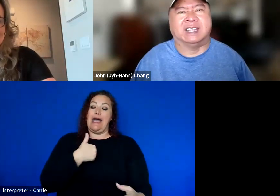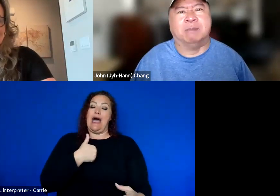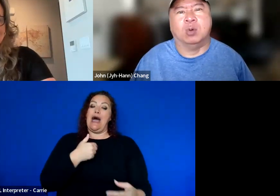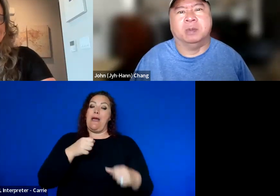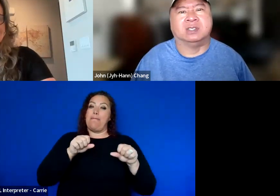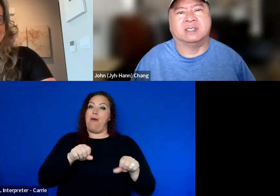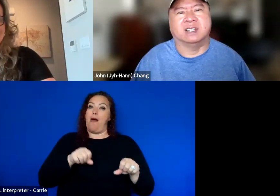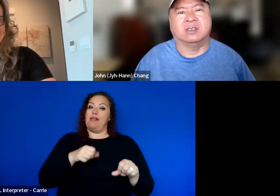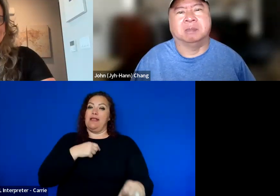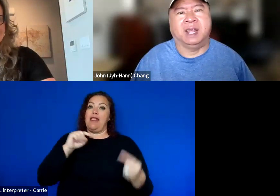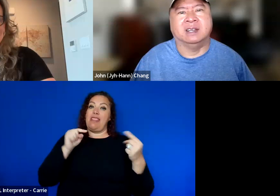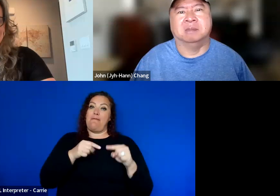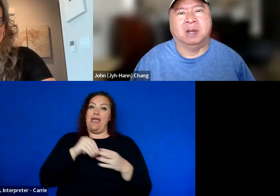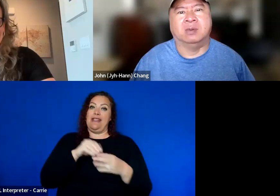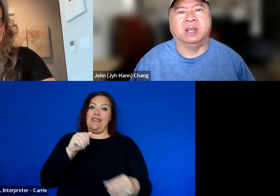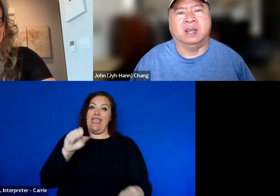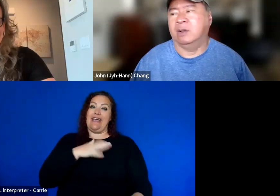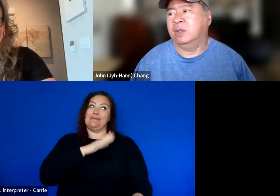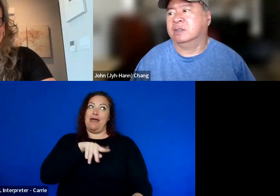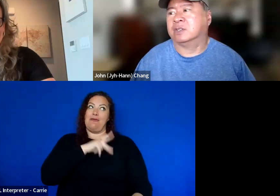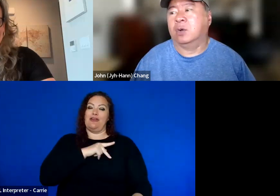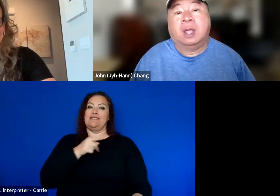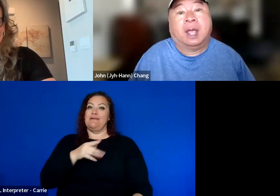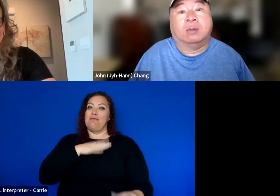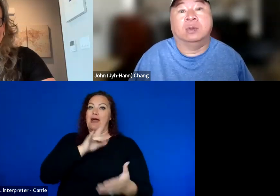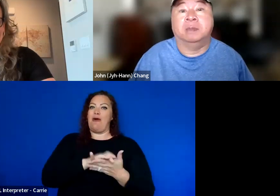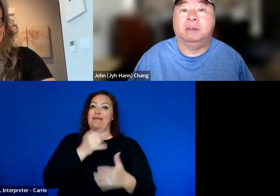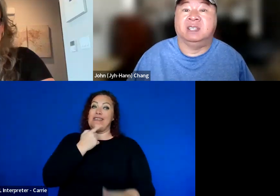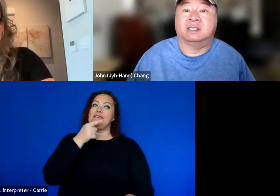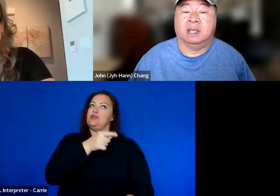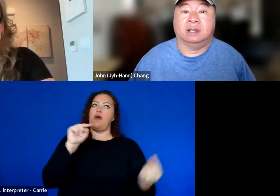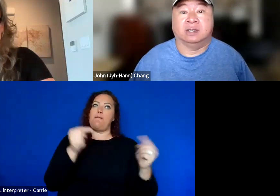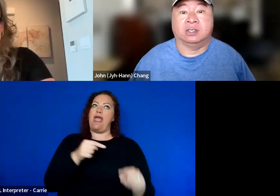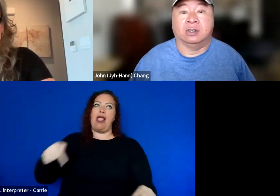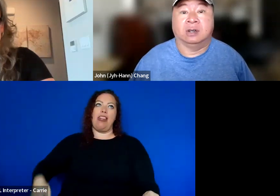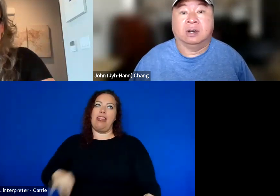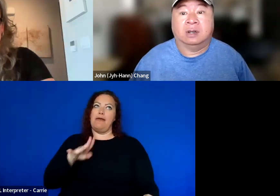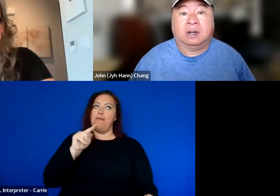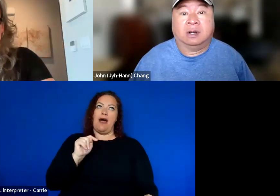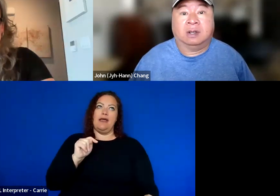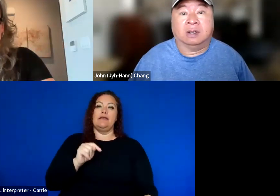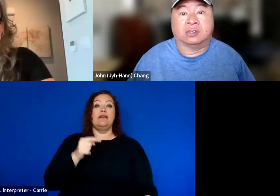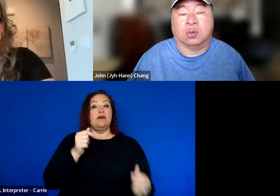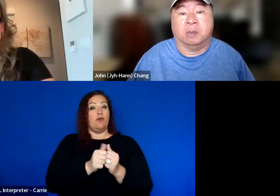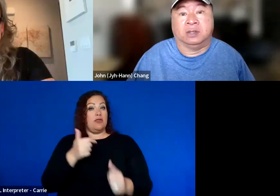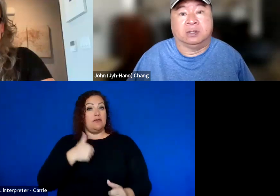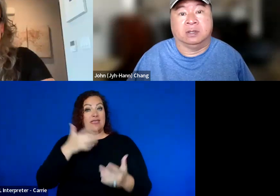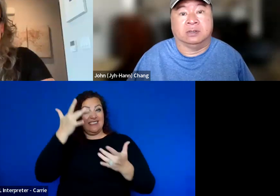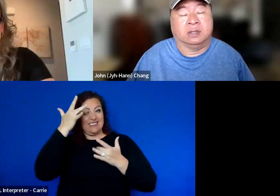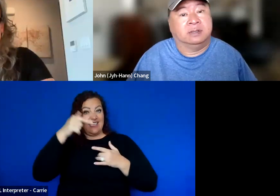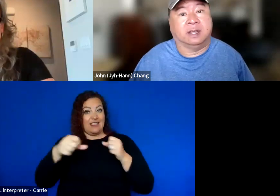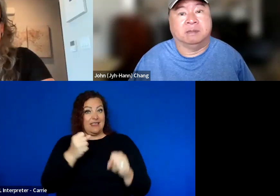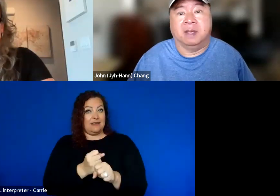personality at that moment. She's like, you're a pain in the butt right now. So, and with me being sick this year so